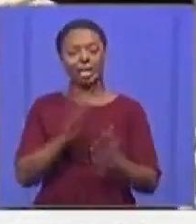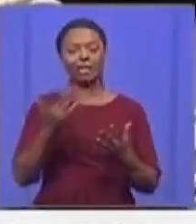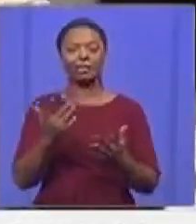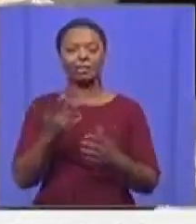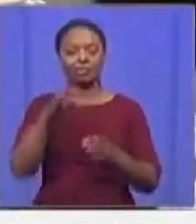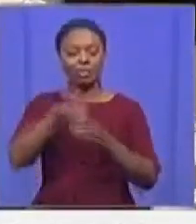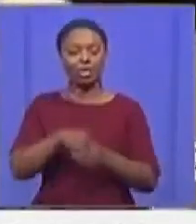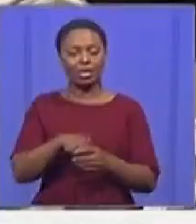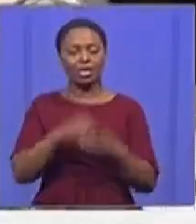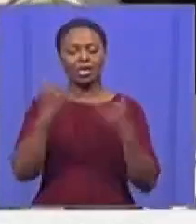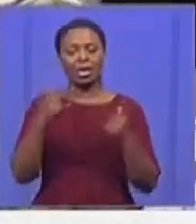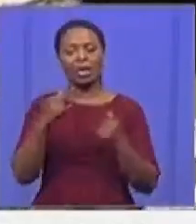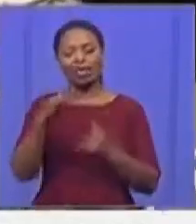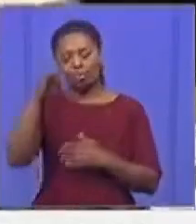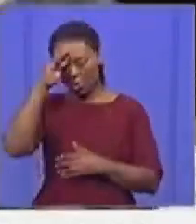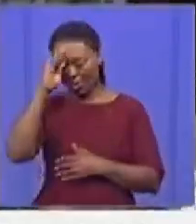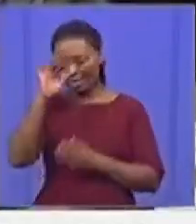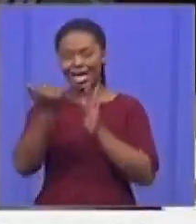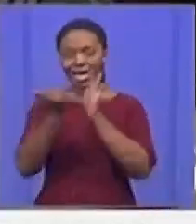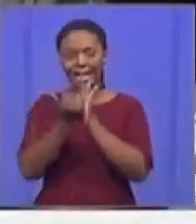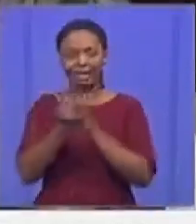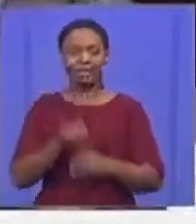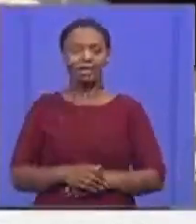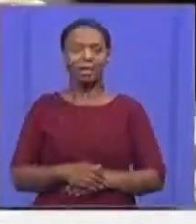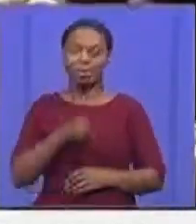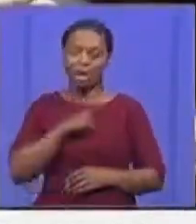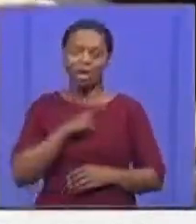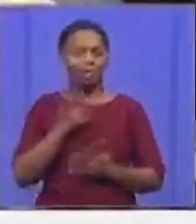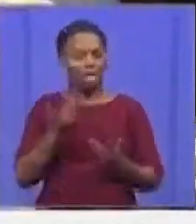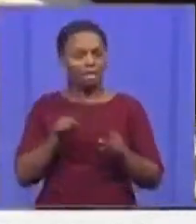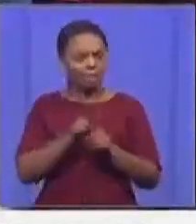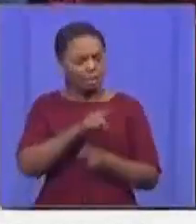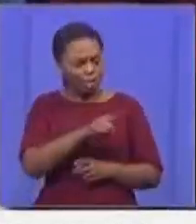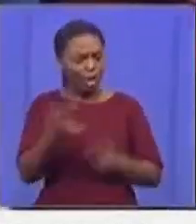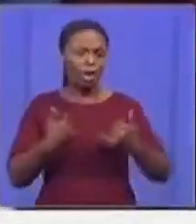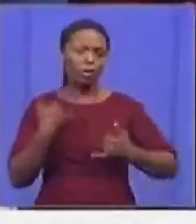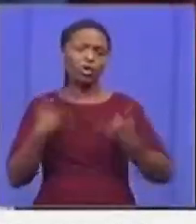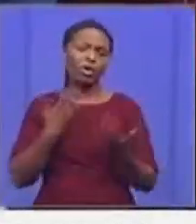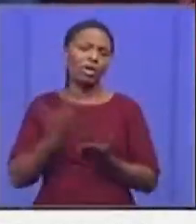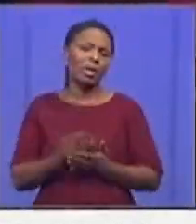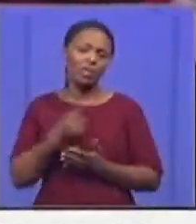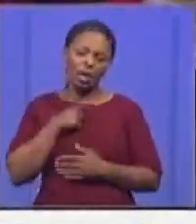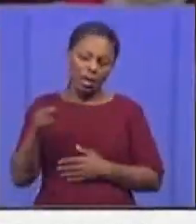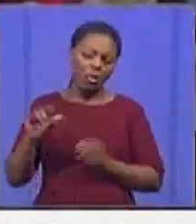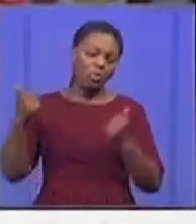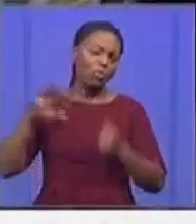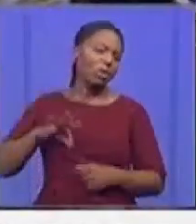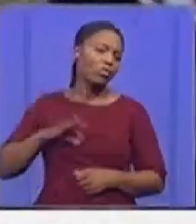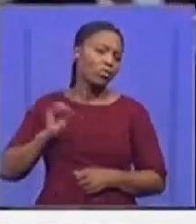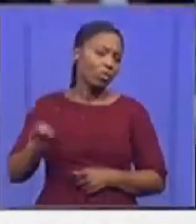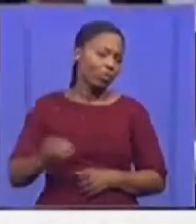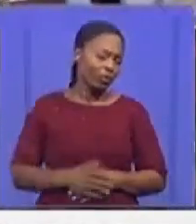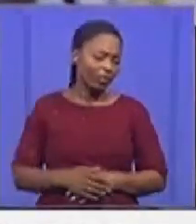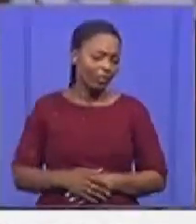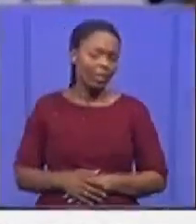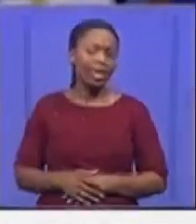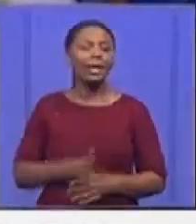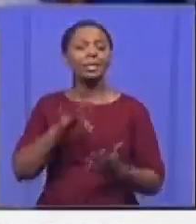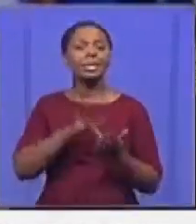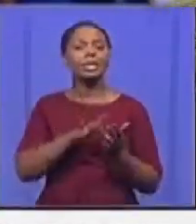within the Police Act for them to enjoy the good benefits. Fa ba ne ba diragatsa ka kwa Centurion, badiri